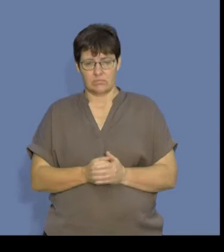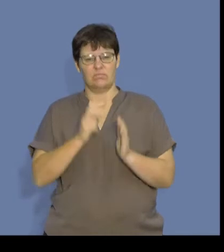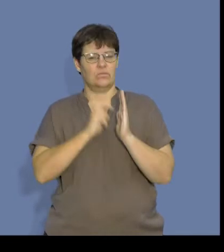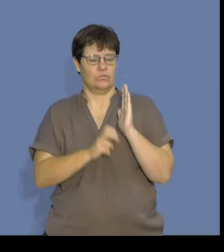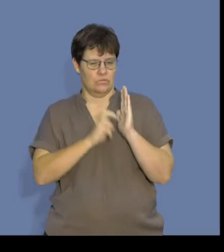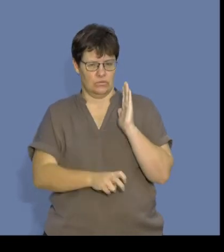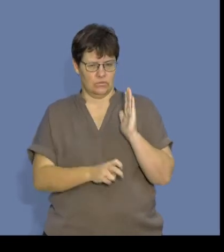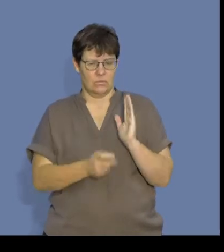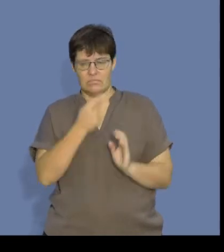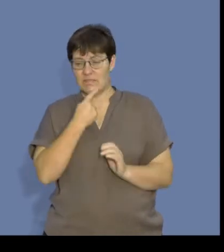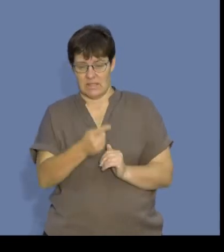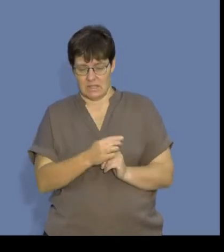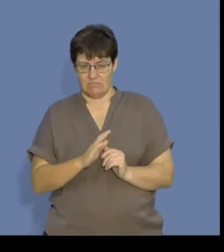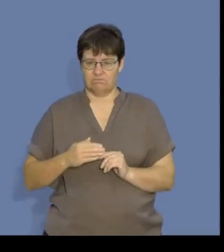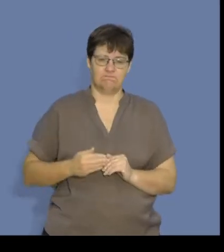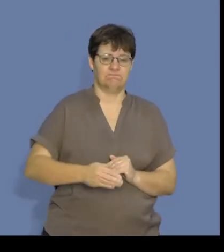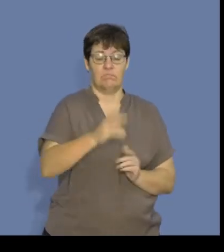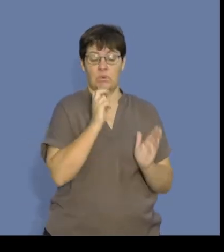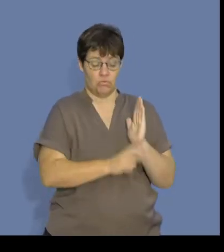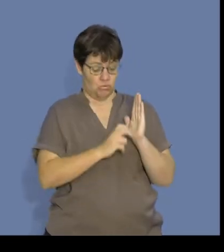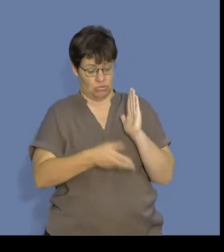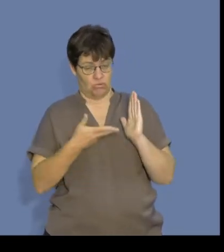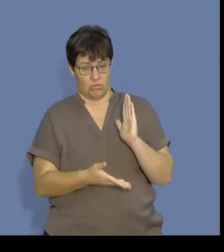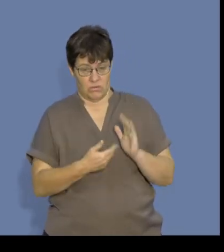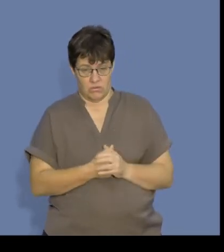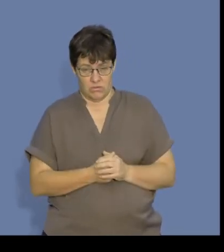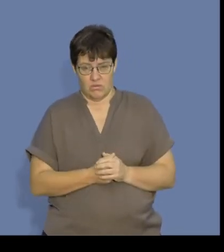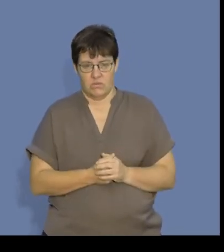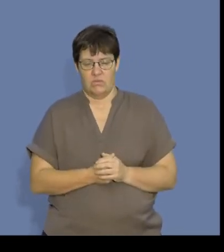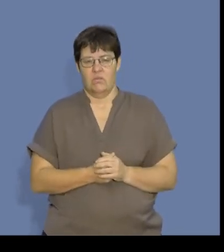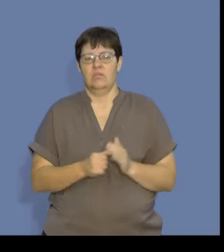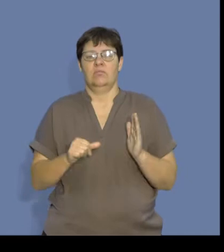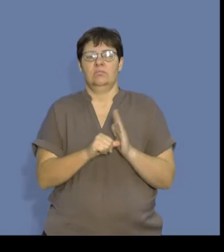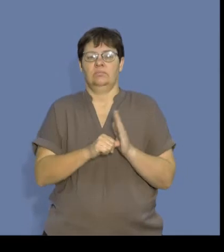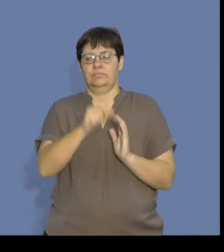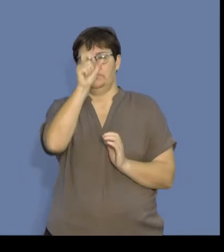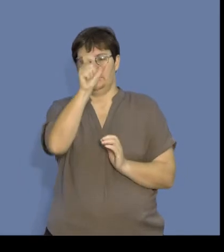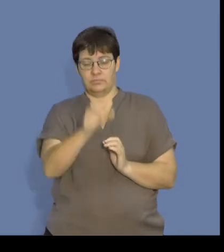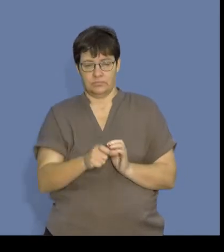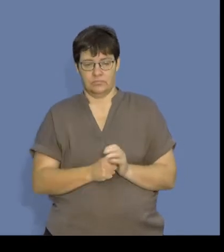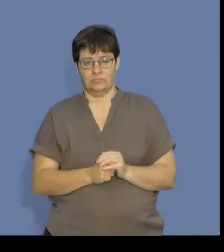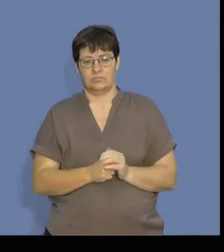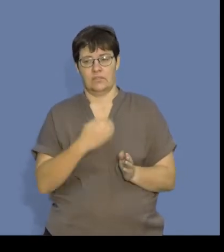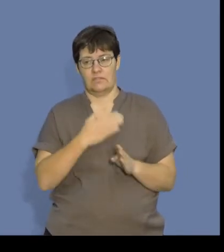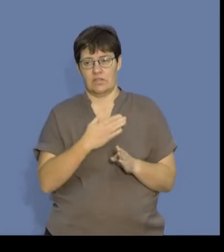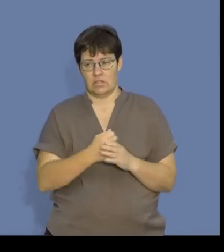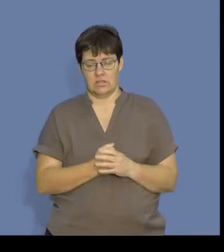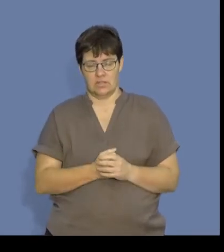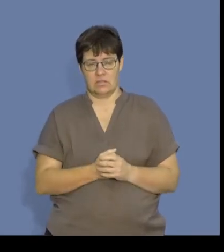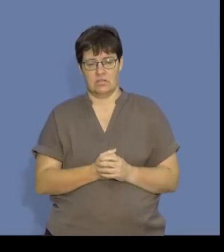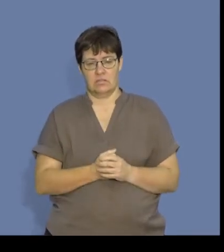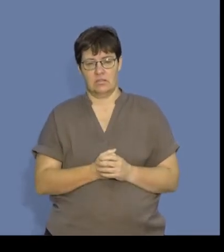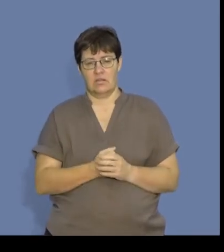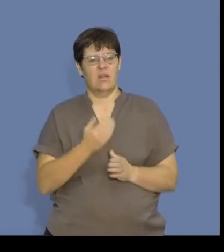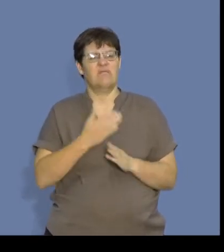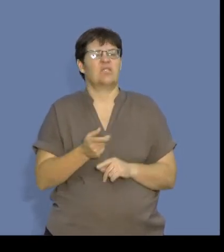is what we're going to be calling it going forward. Now, the keywords for this particular lesson will be the function itself.